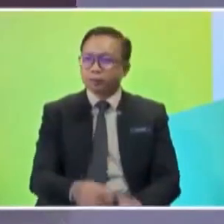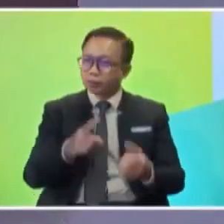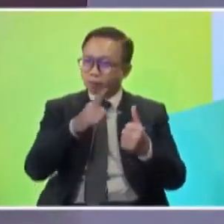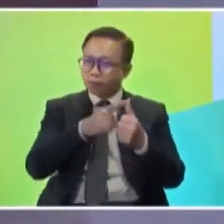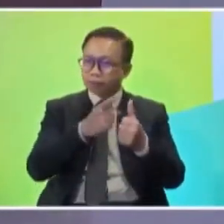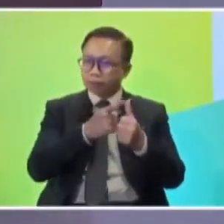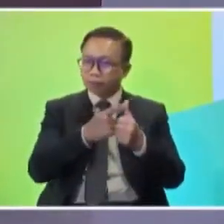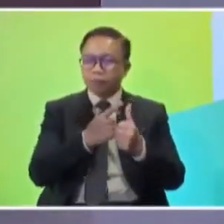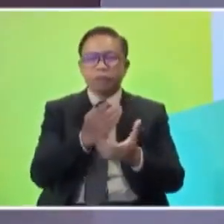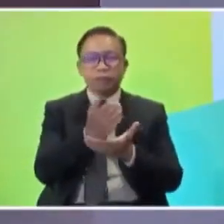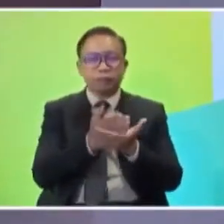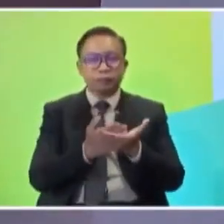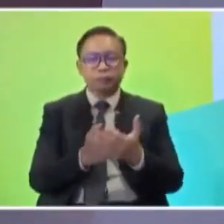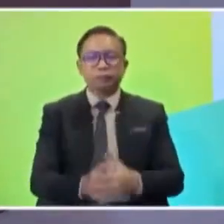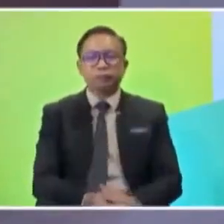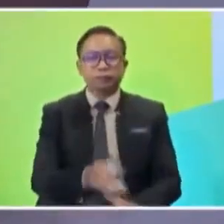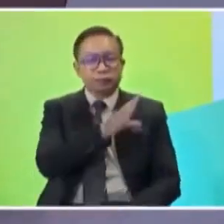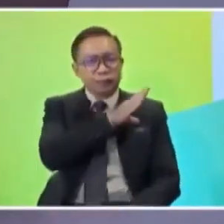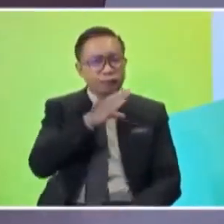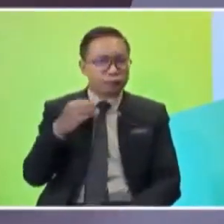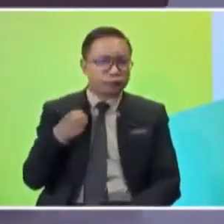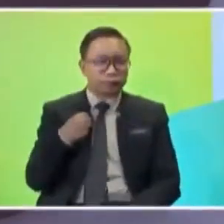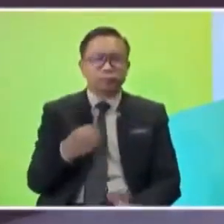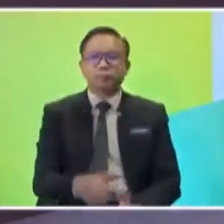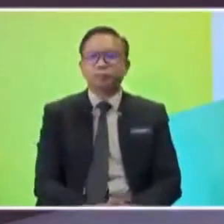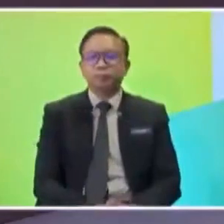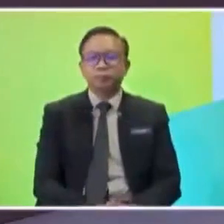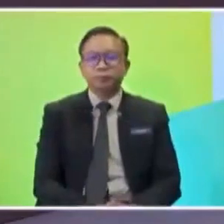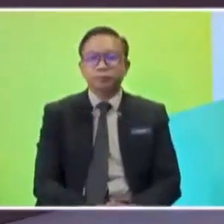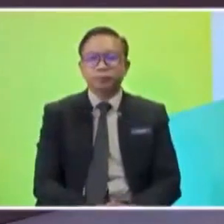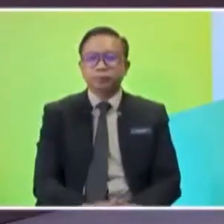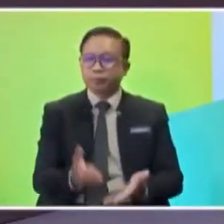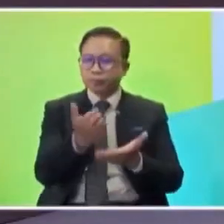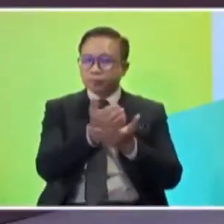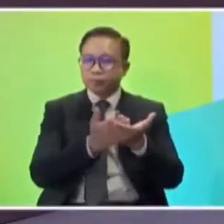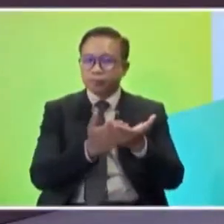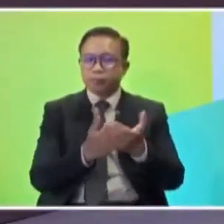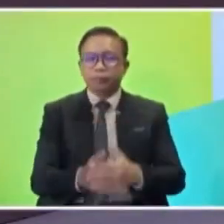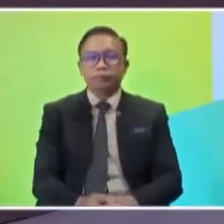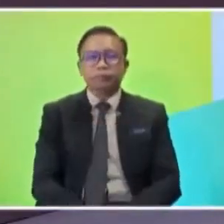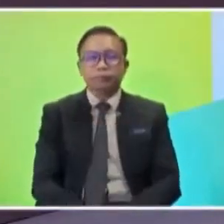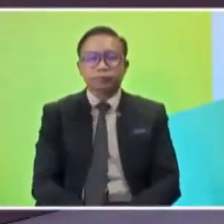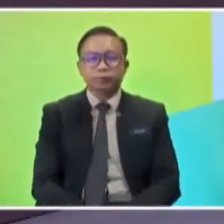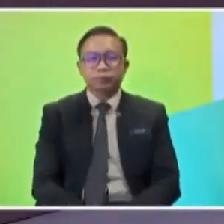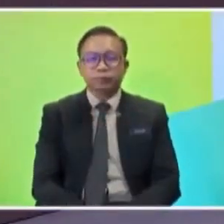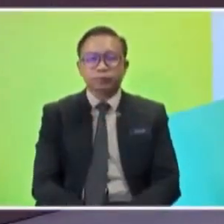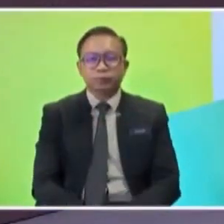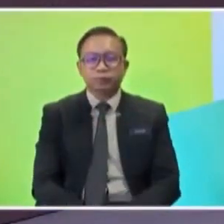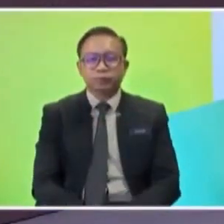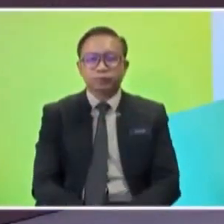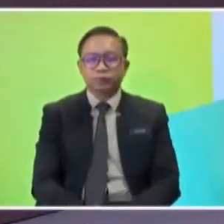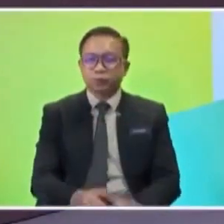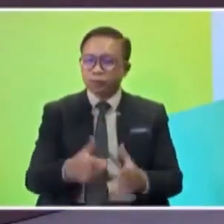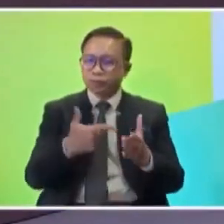first half. And then, we're going to cross it this way to have